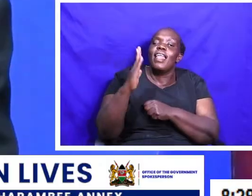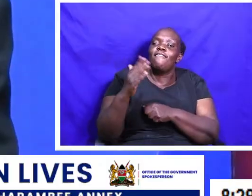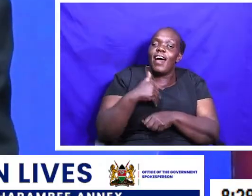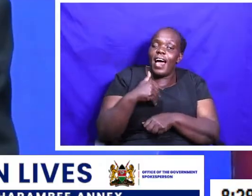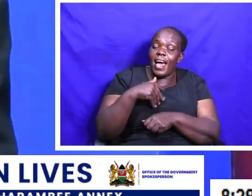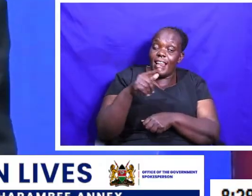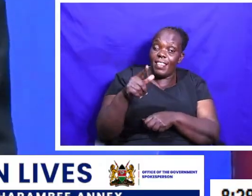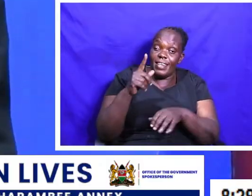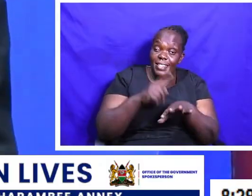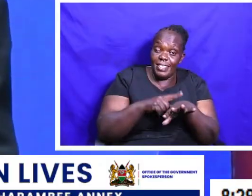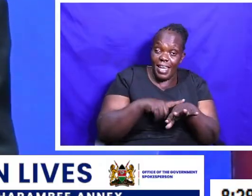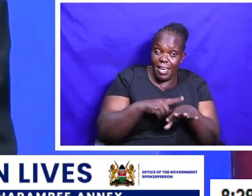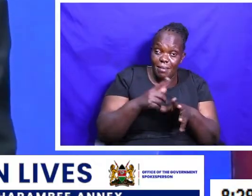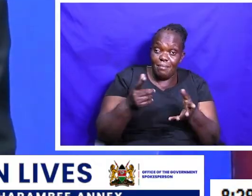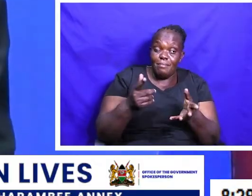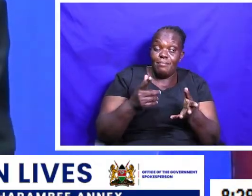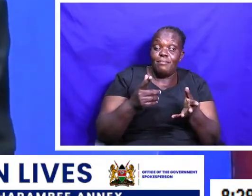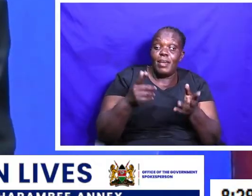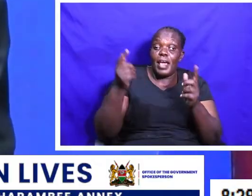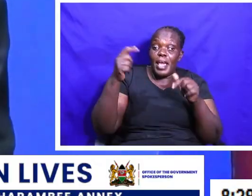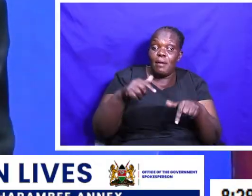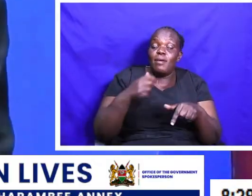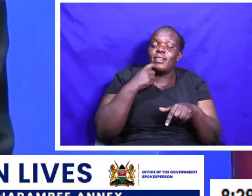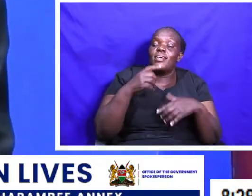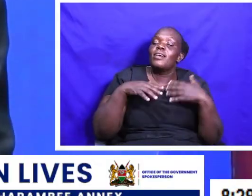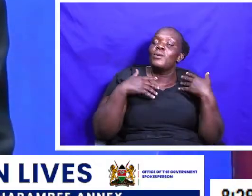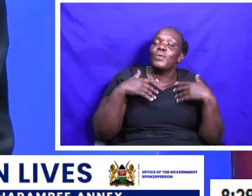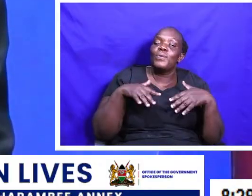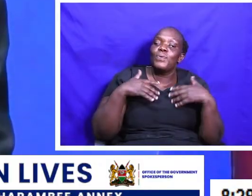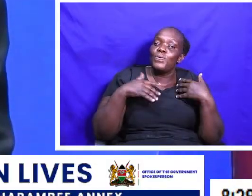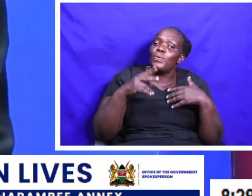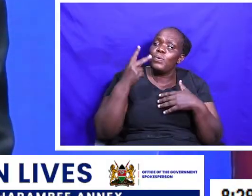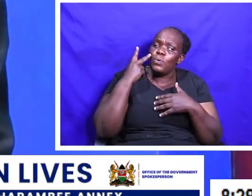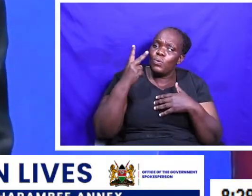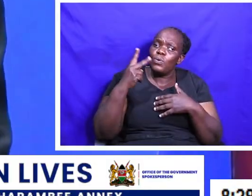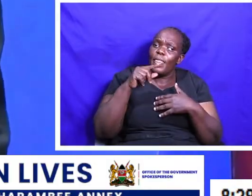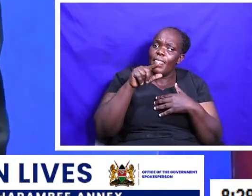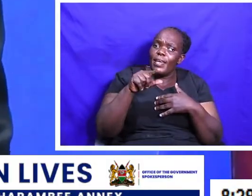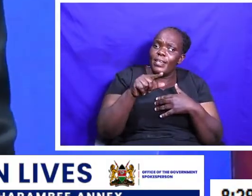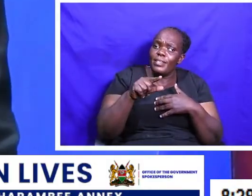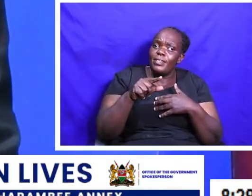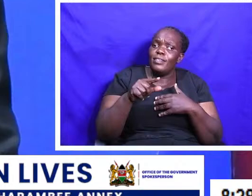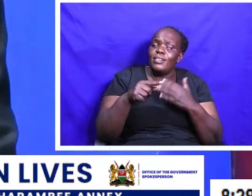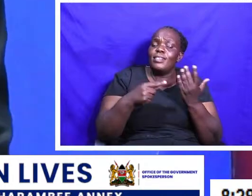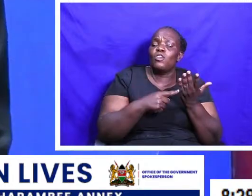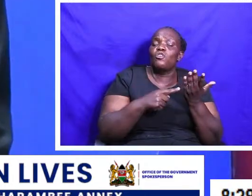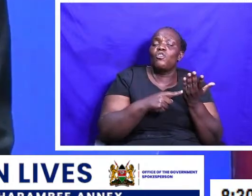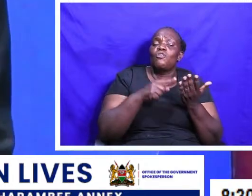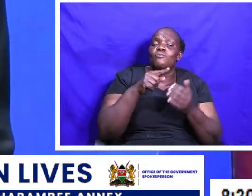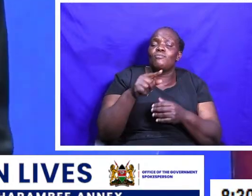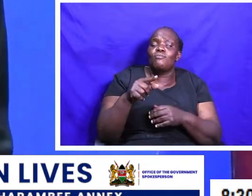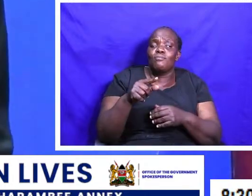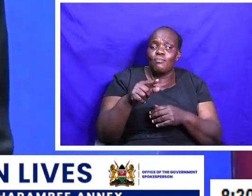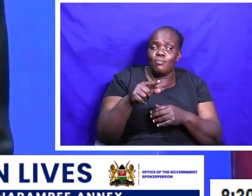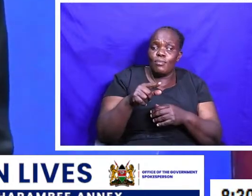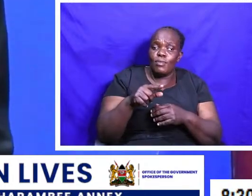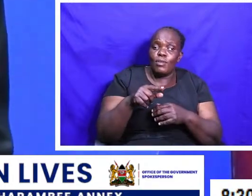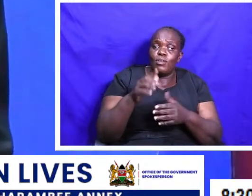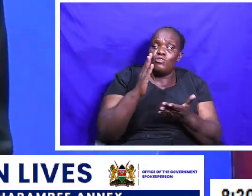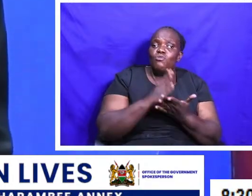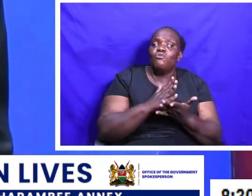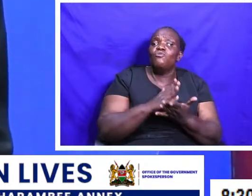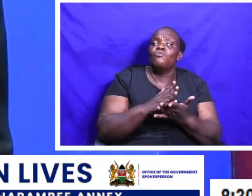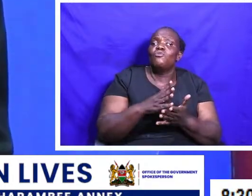never happened. So when Nicholas came and he said, wow, look, this technology has